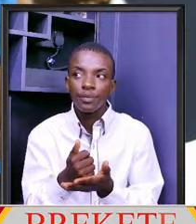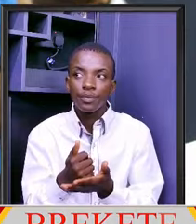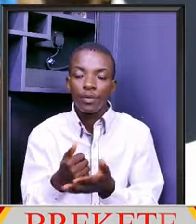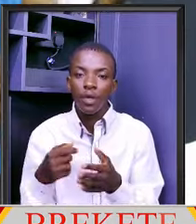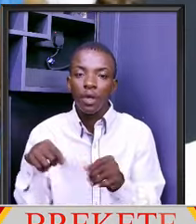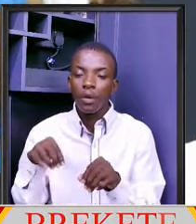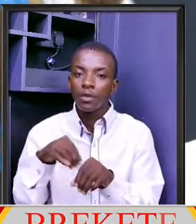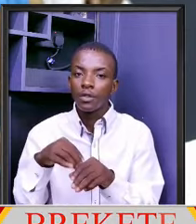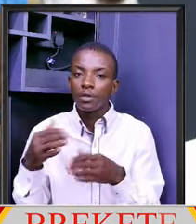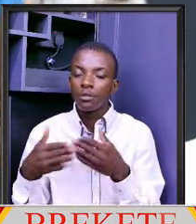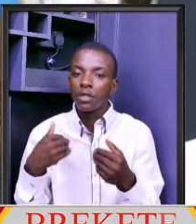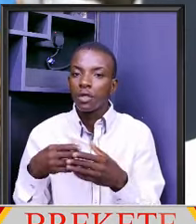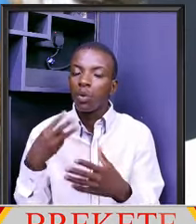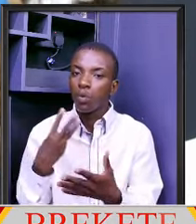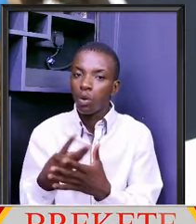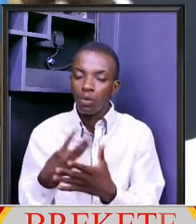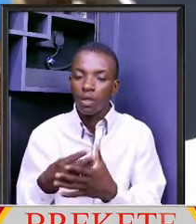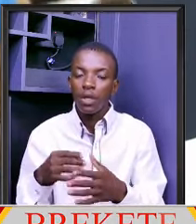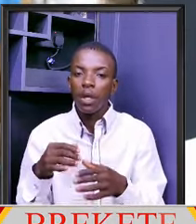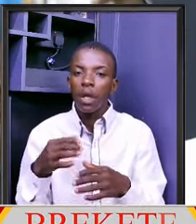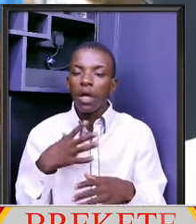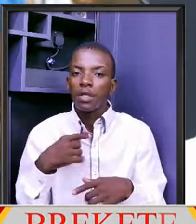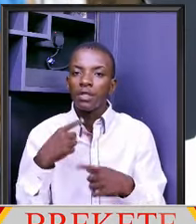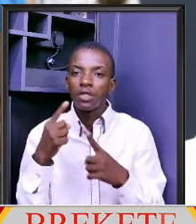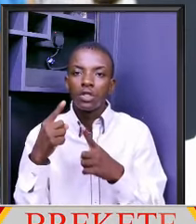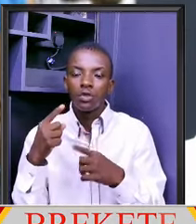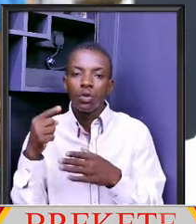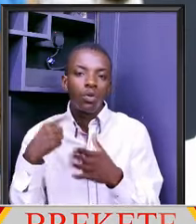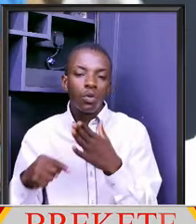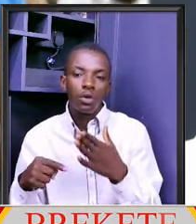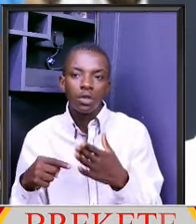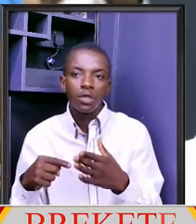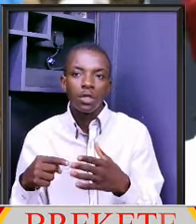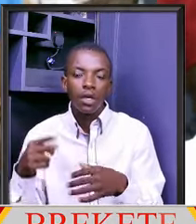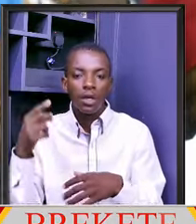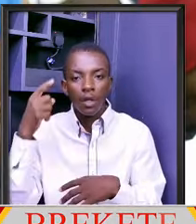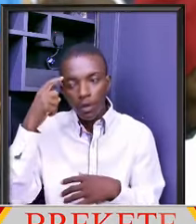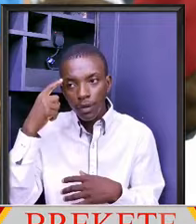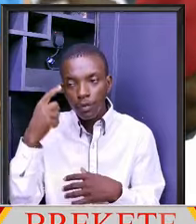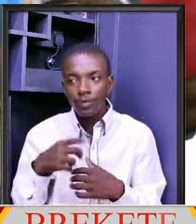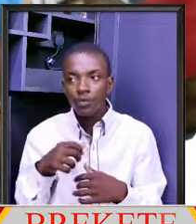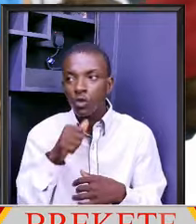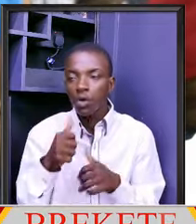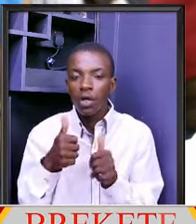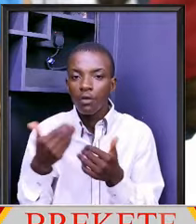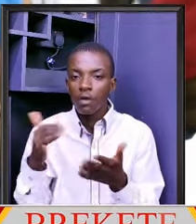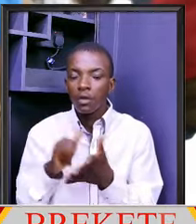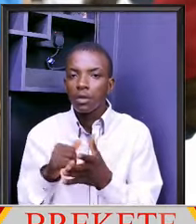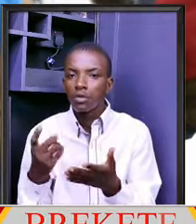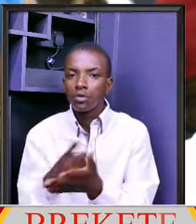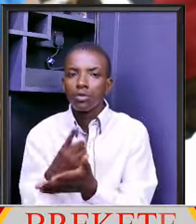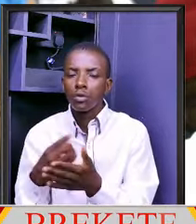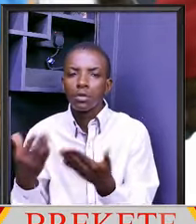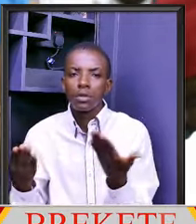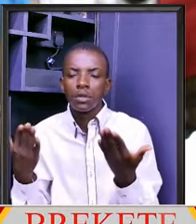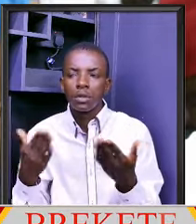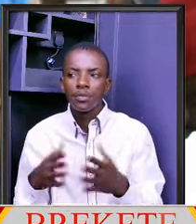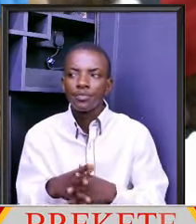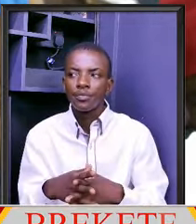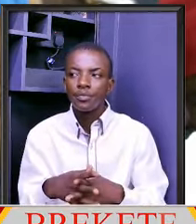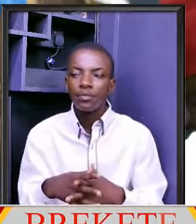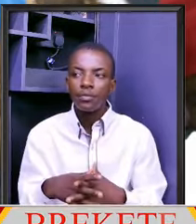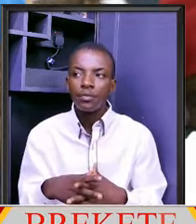you go help for this matter where. And he go tell you what thing I suggest. Not be everything we discuss on air. Because when